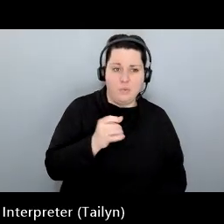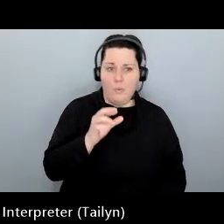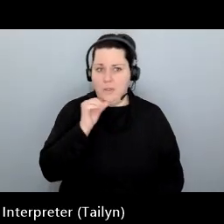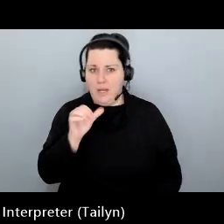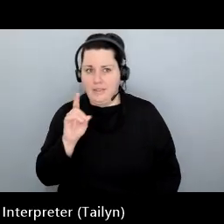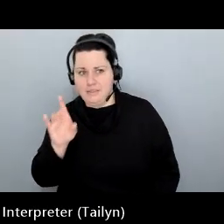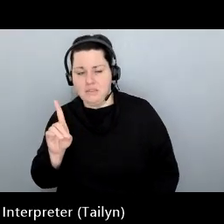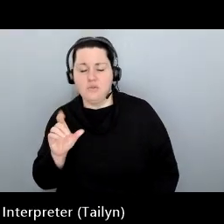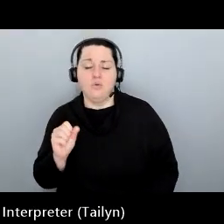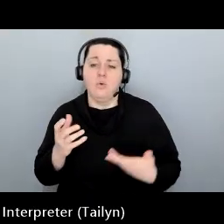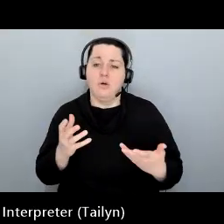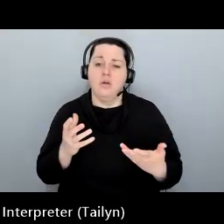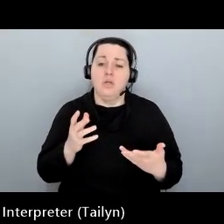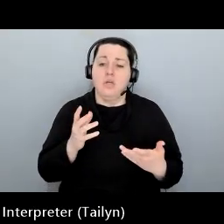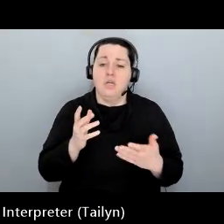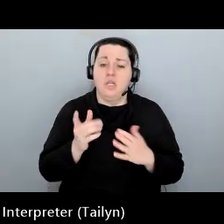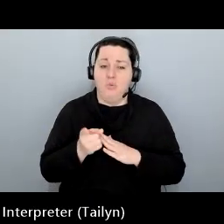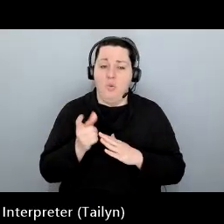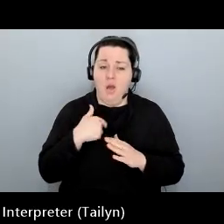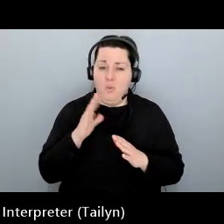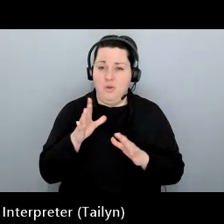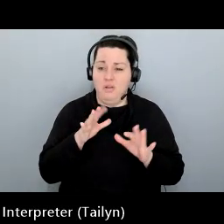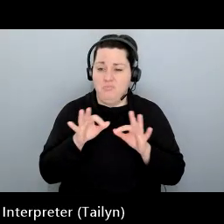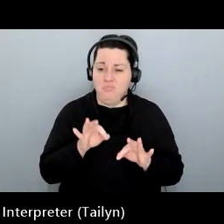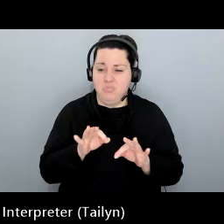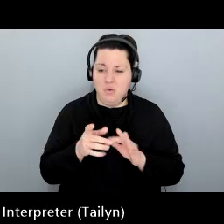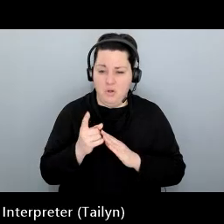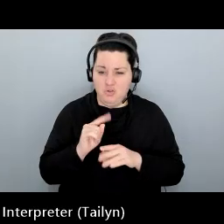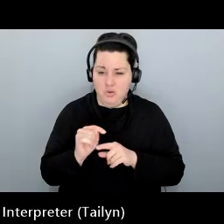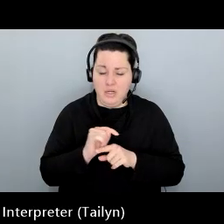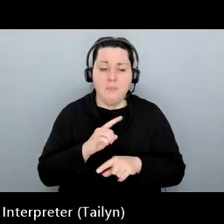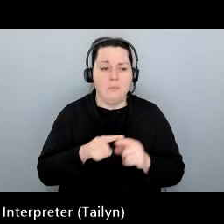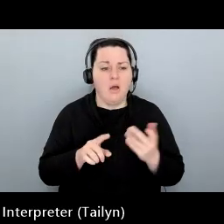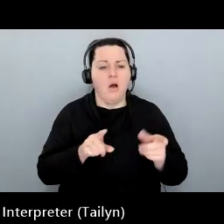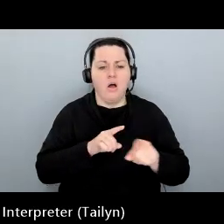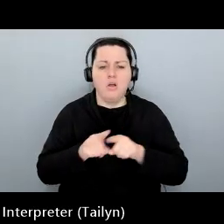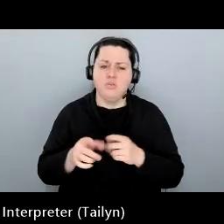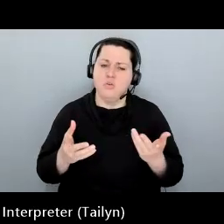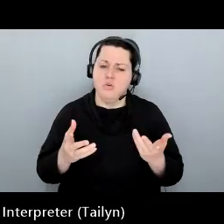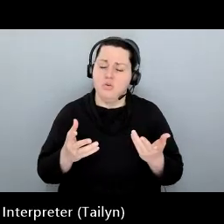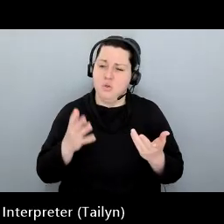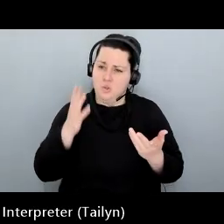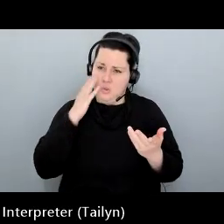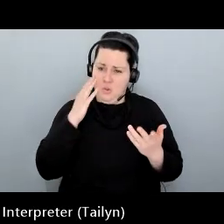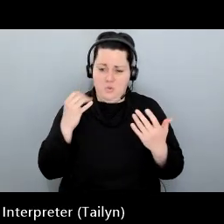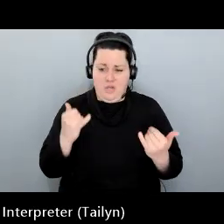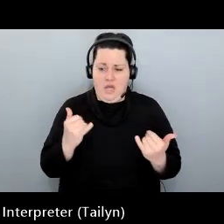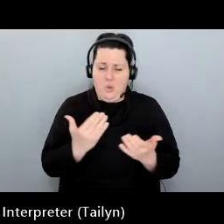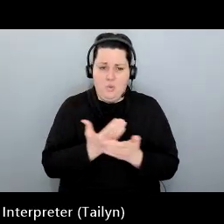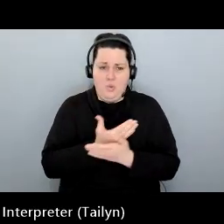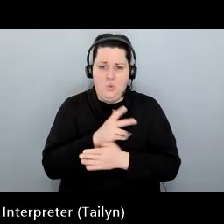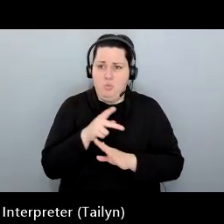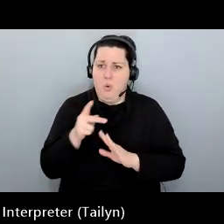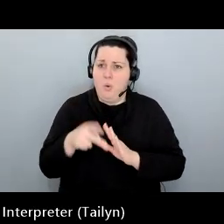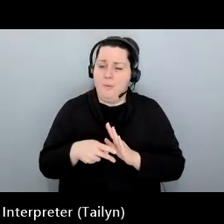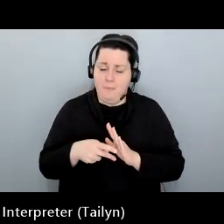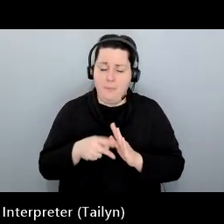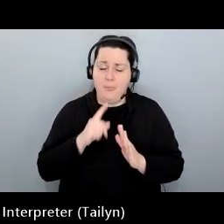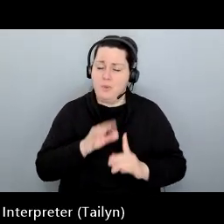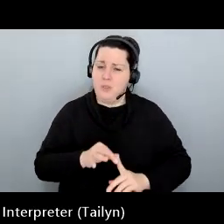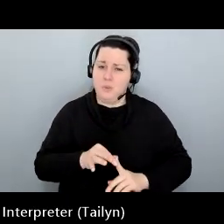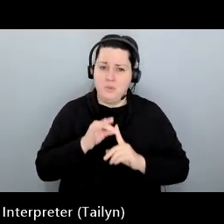actually going to talk about here in a little bit. But in addition to that, being that we're still a brand new program that's unique not